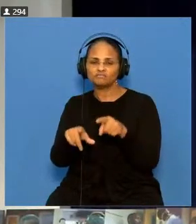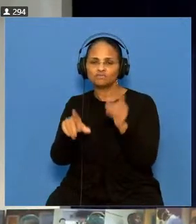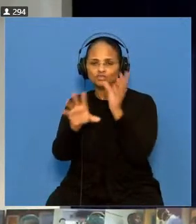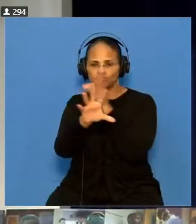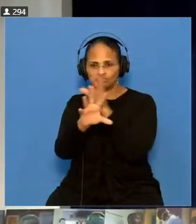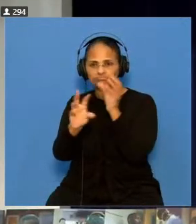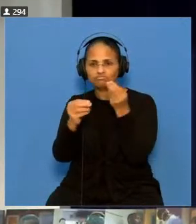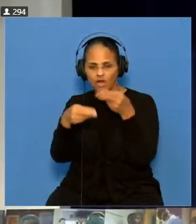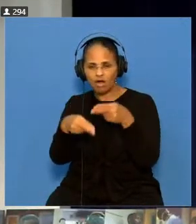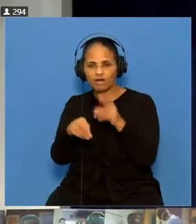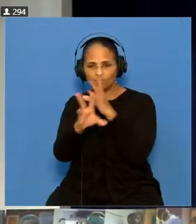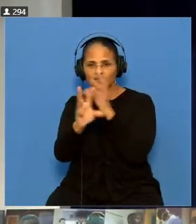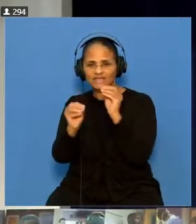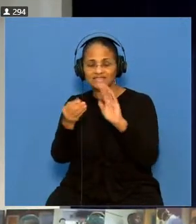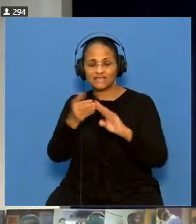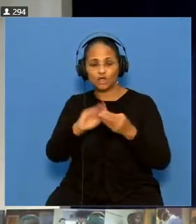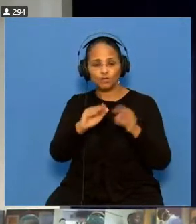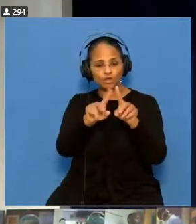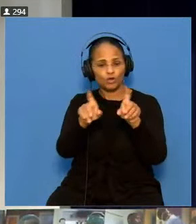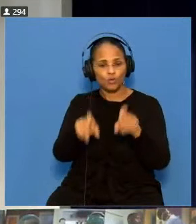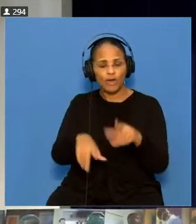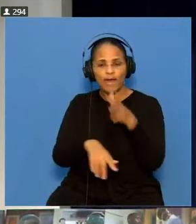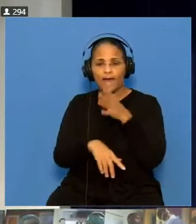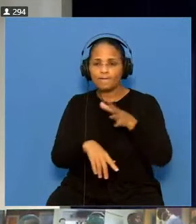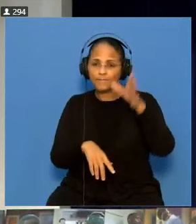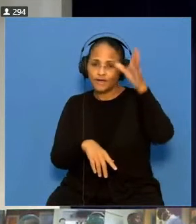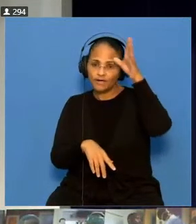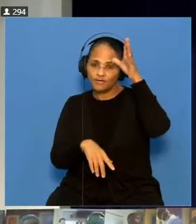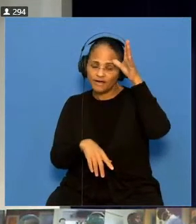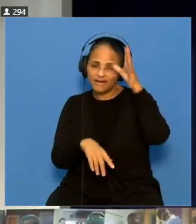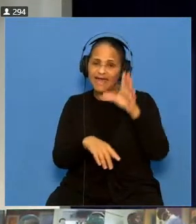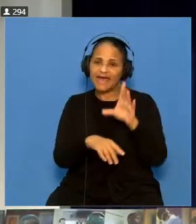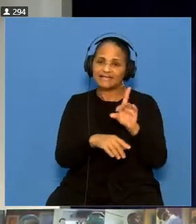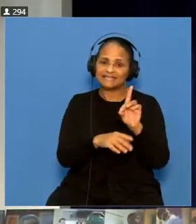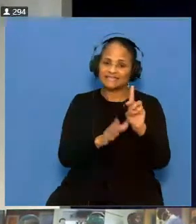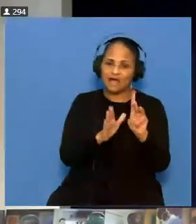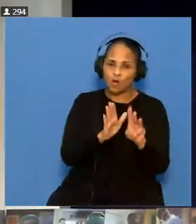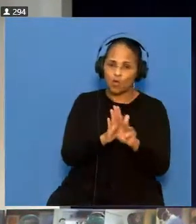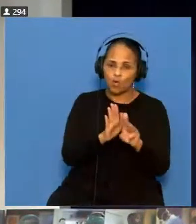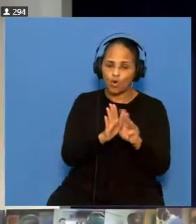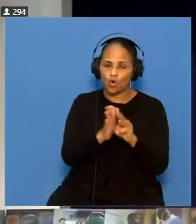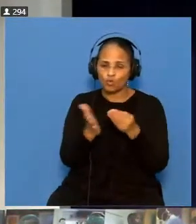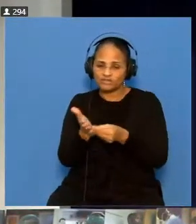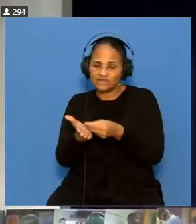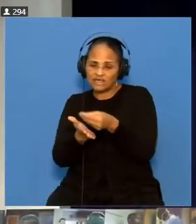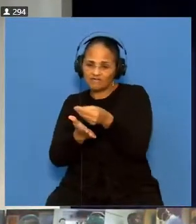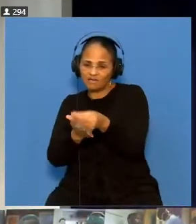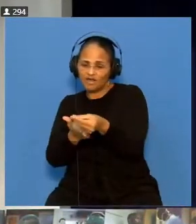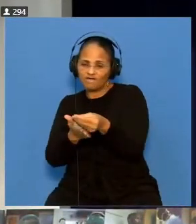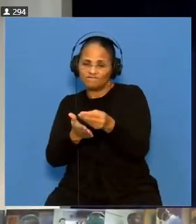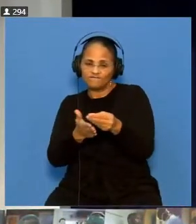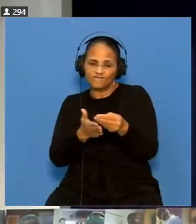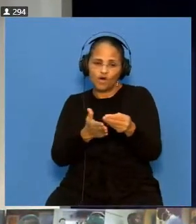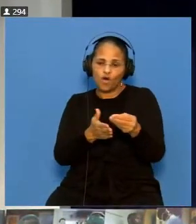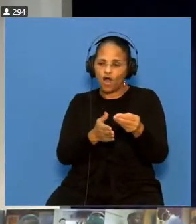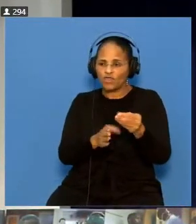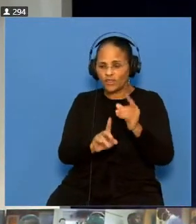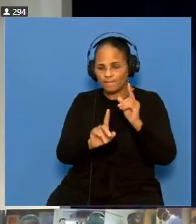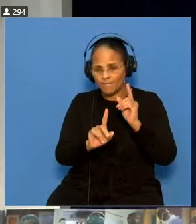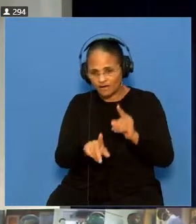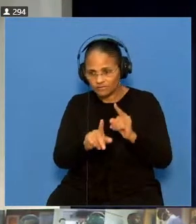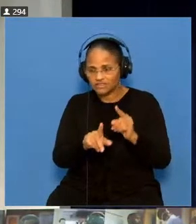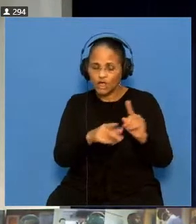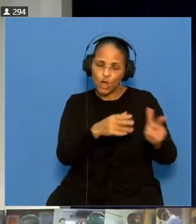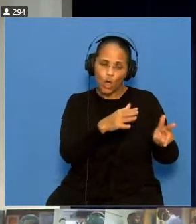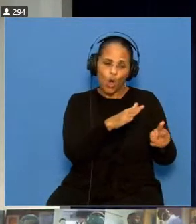Premier Bart, this is a community question. A parent of a student at Dalwood was granted compensation for the mandatory quarantine from November 28th to the